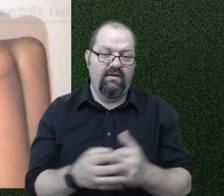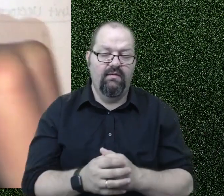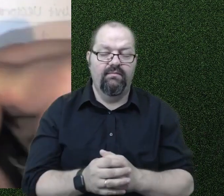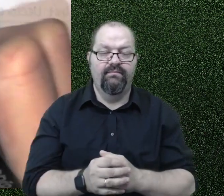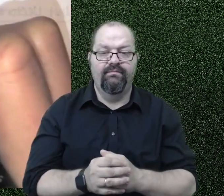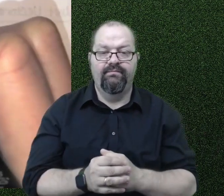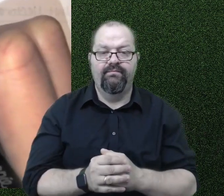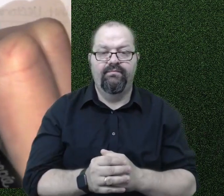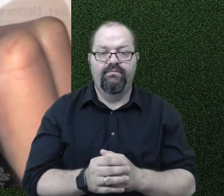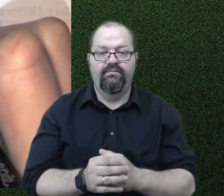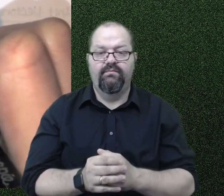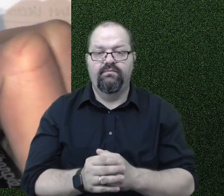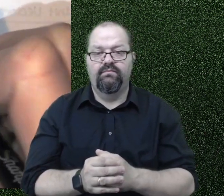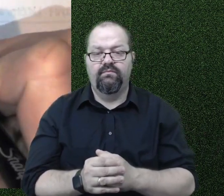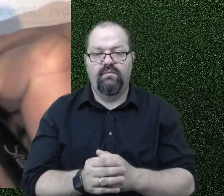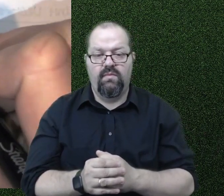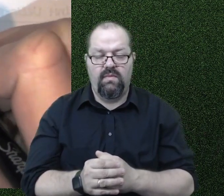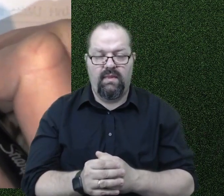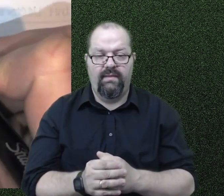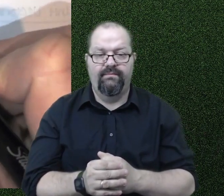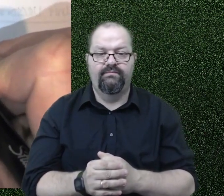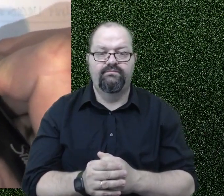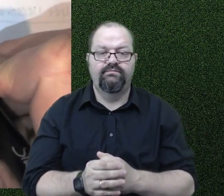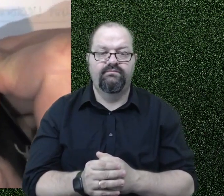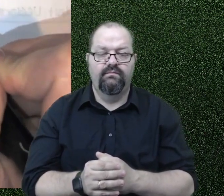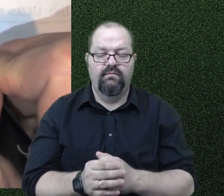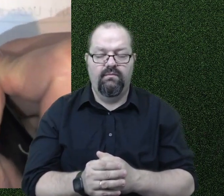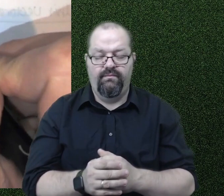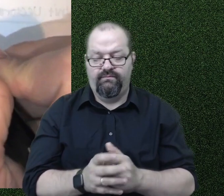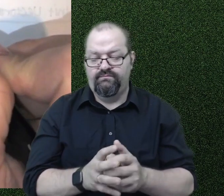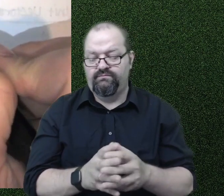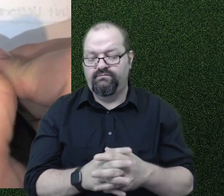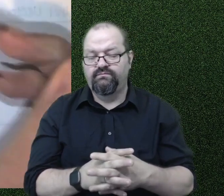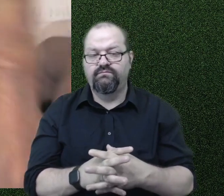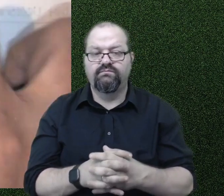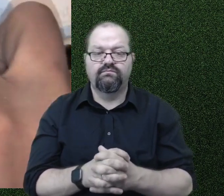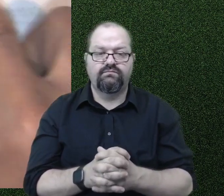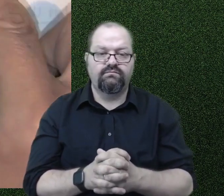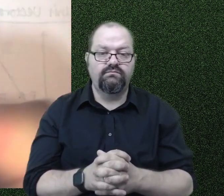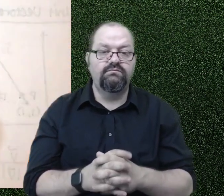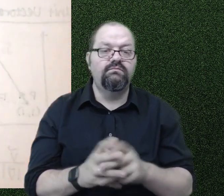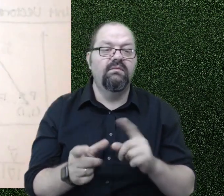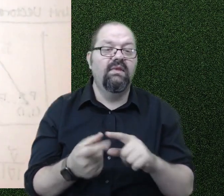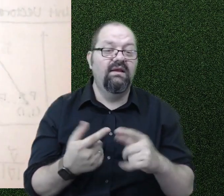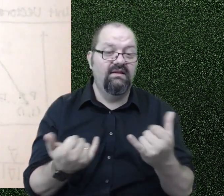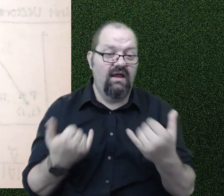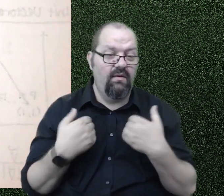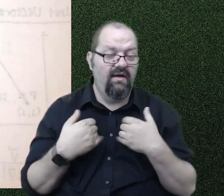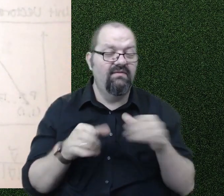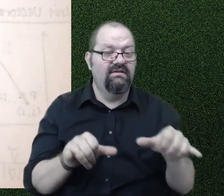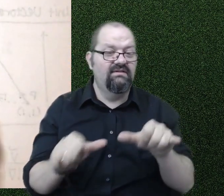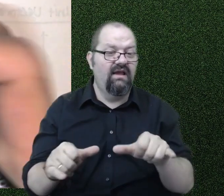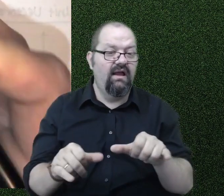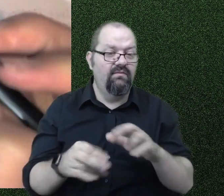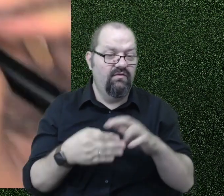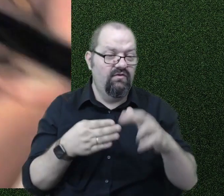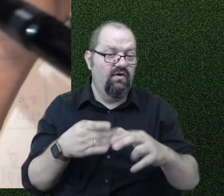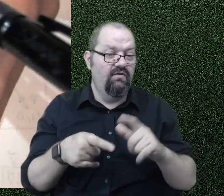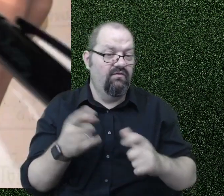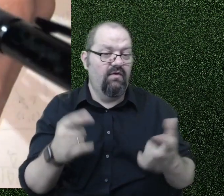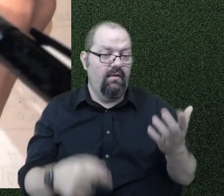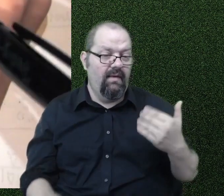through. Each component gets multiplied by the scalar. And we get the same result that we had up here.